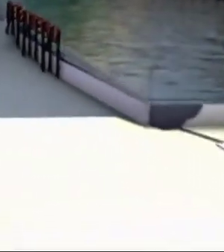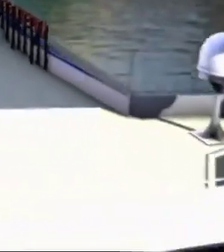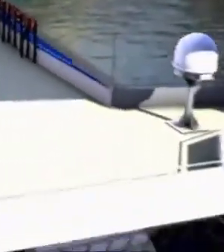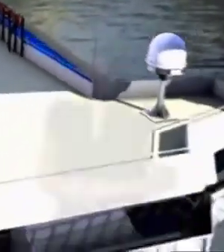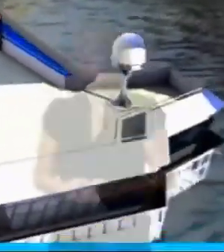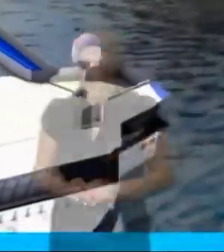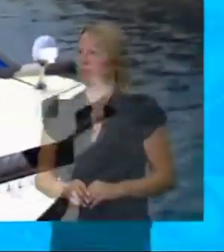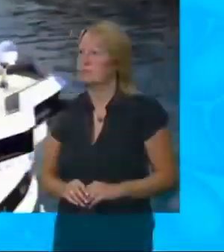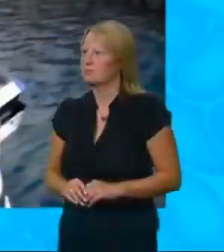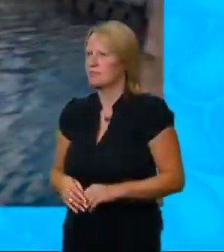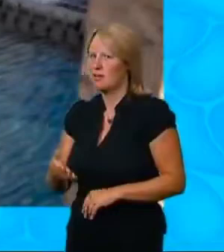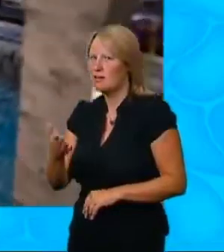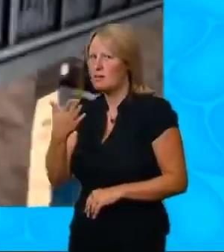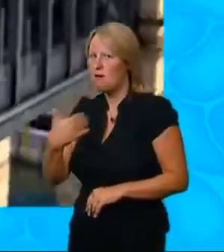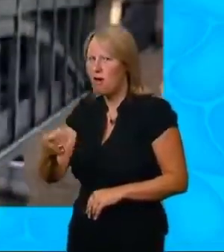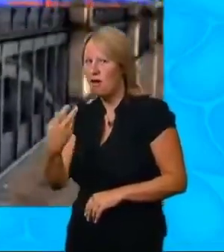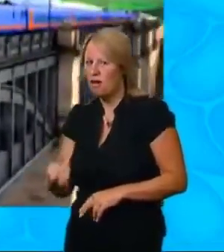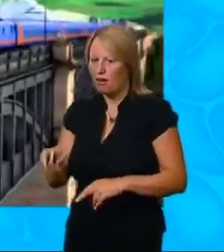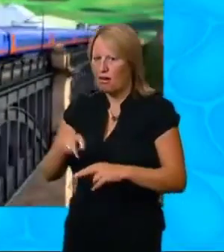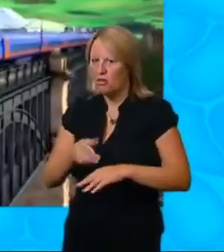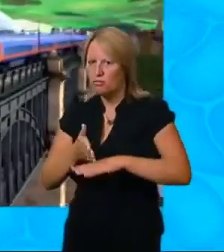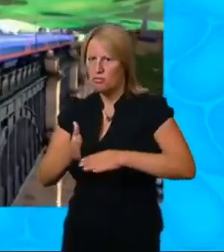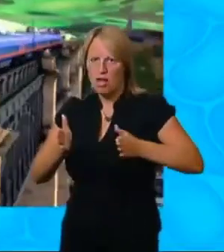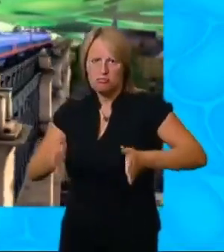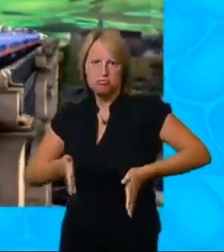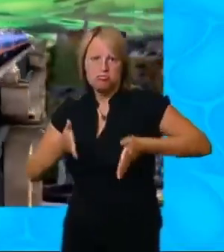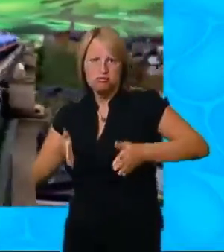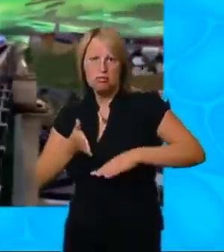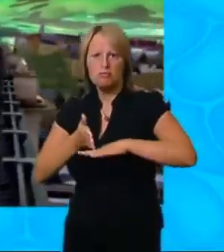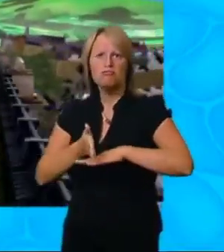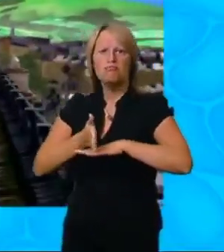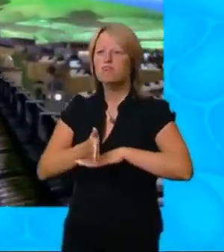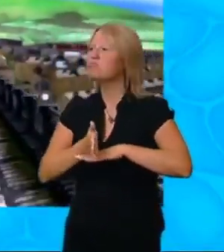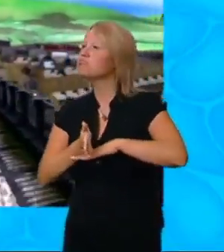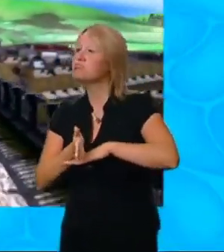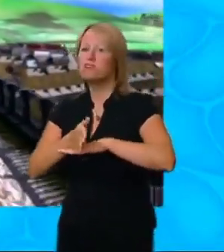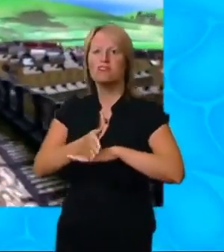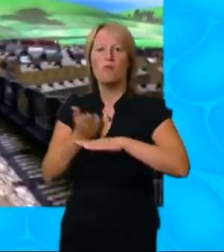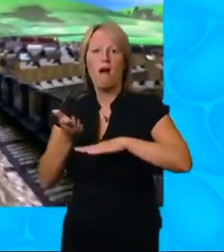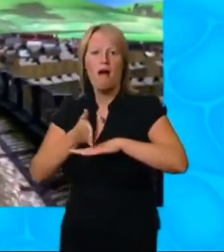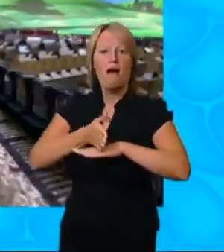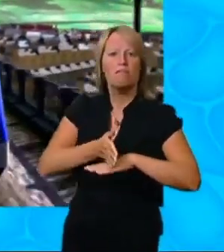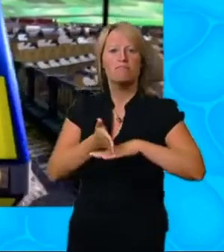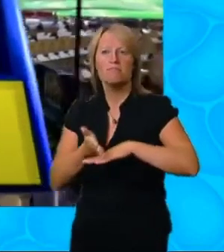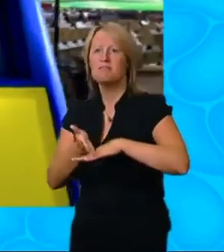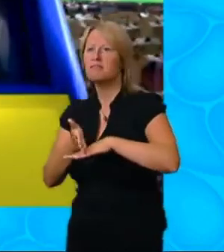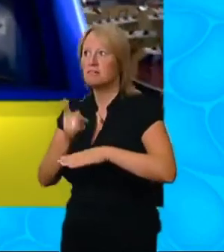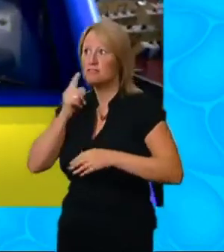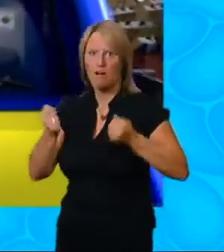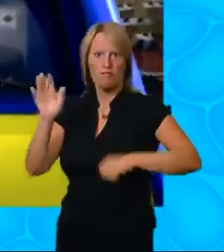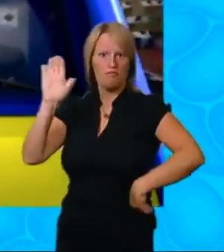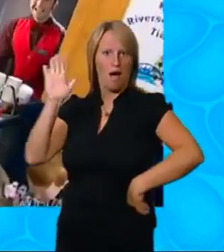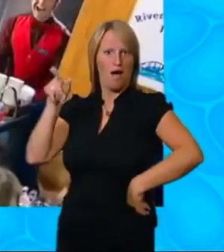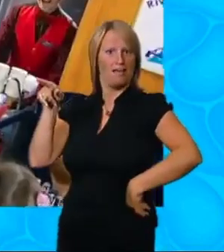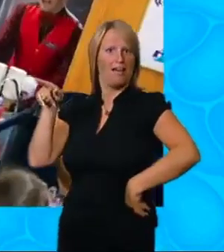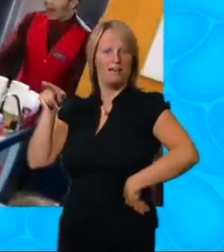Come on and get on down to the city, city. Where the trains all clatter through. Choo-choo. Hey, look at that driver, driver. Choo-choo, driver.